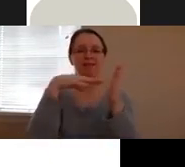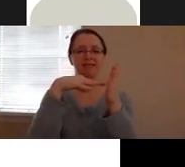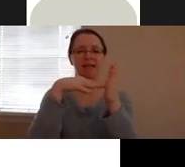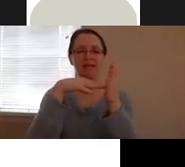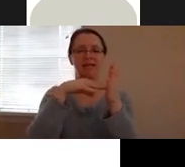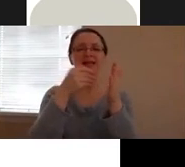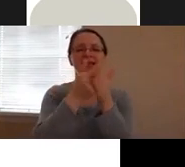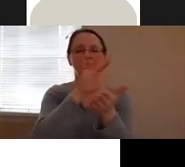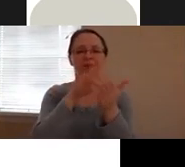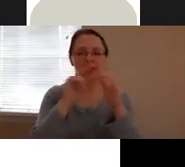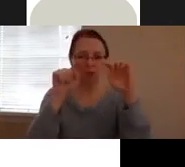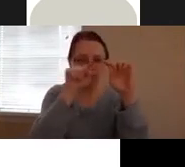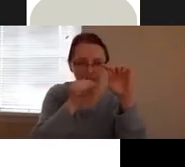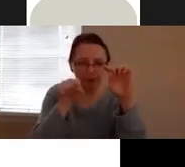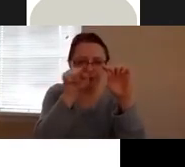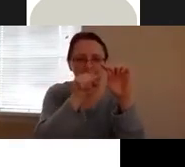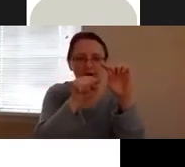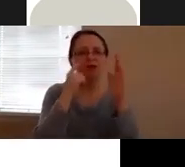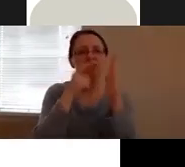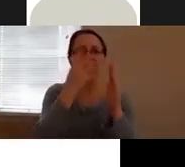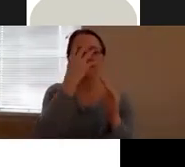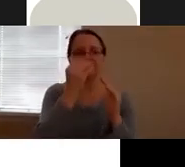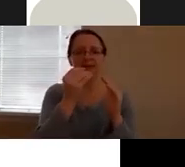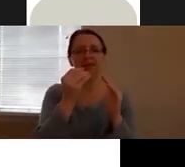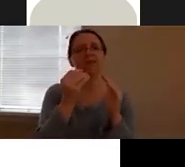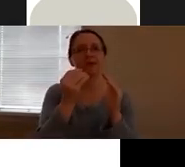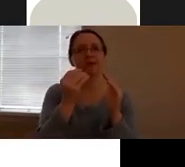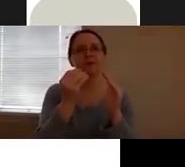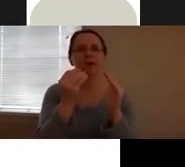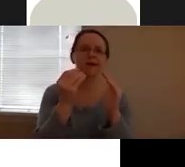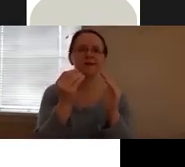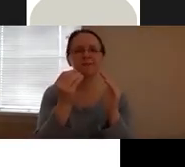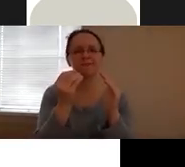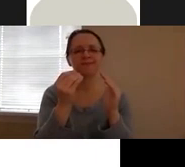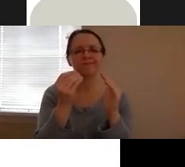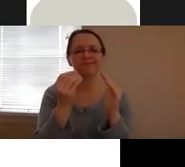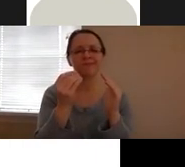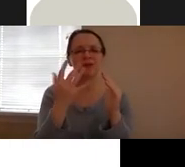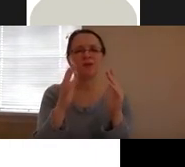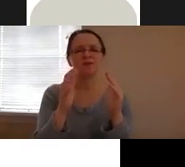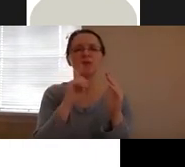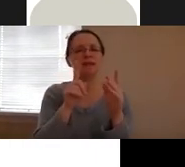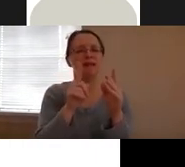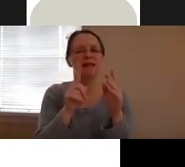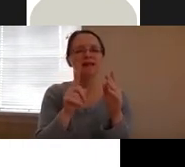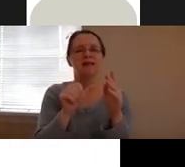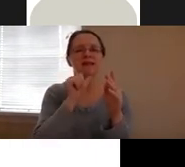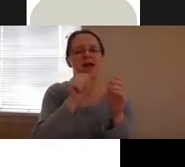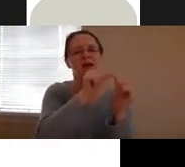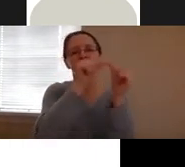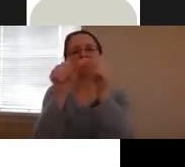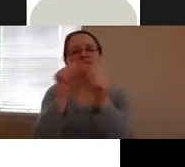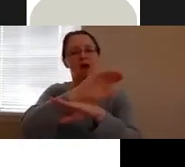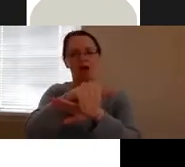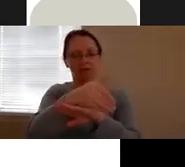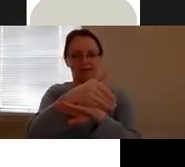the center, you see that his sleep was highly basically fragmented at the beginning of the study. But then